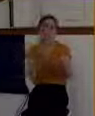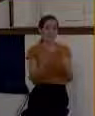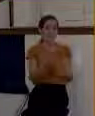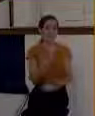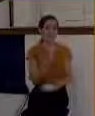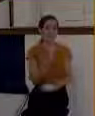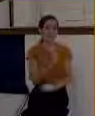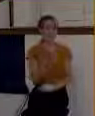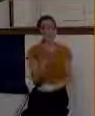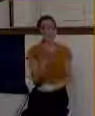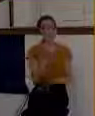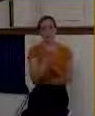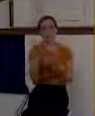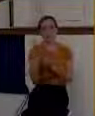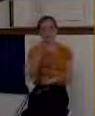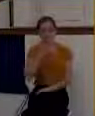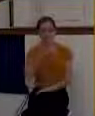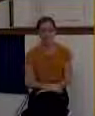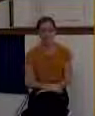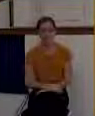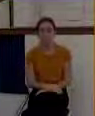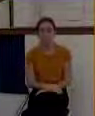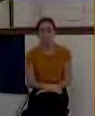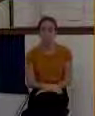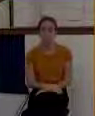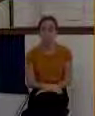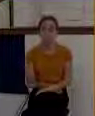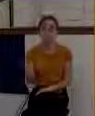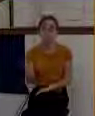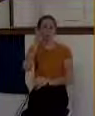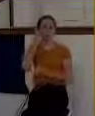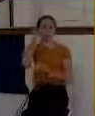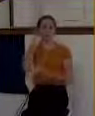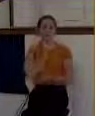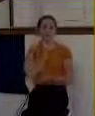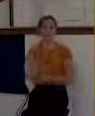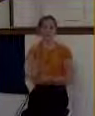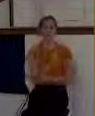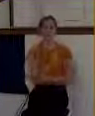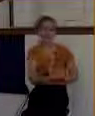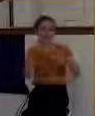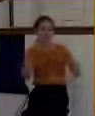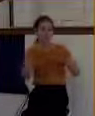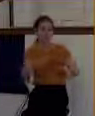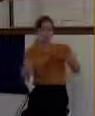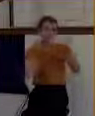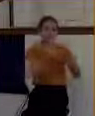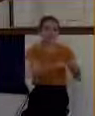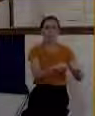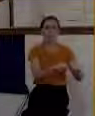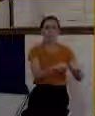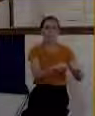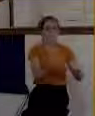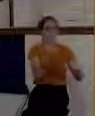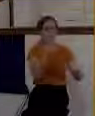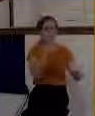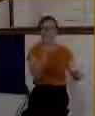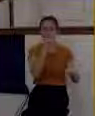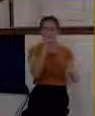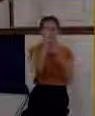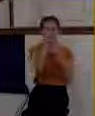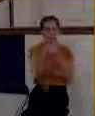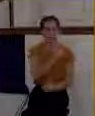land, one day Israel will be carried away into captivity, and they will be buried in a foreign land because of their disobedience against the